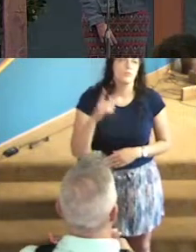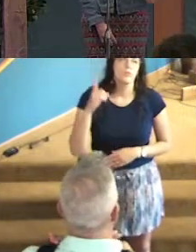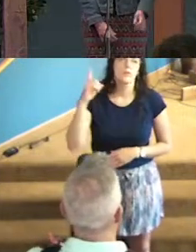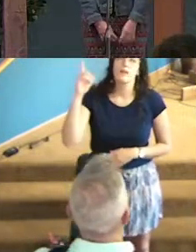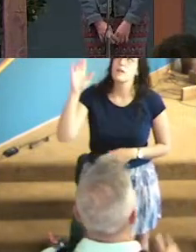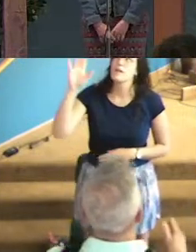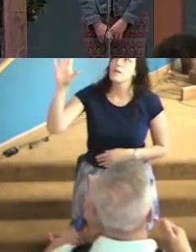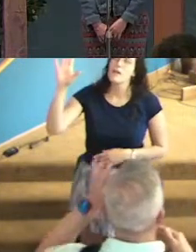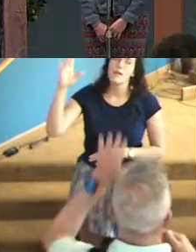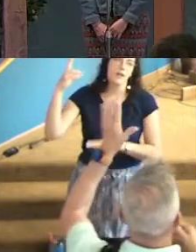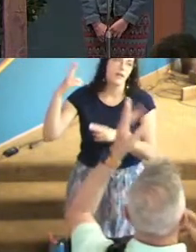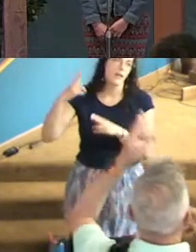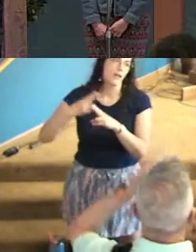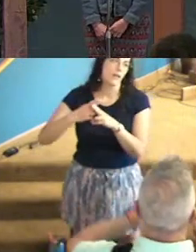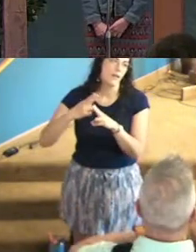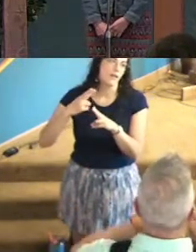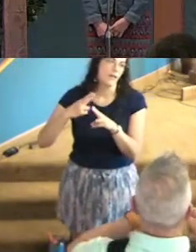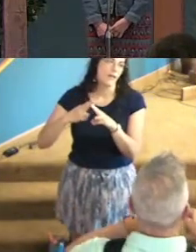name. Your